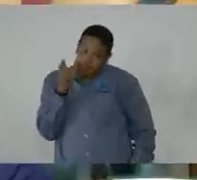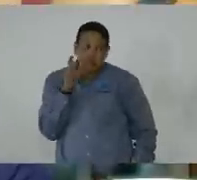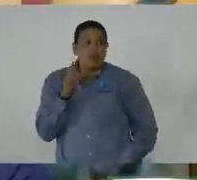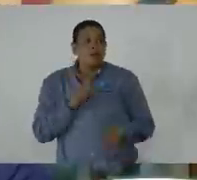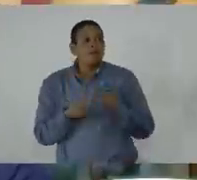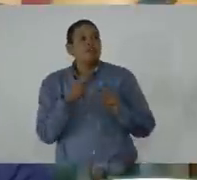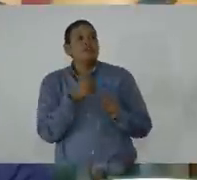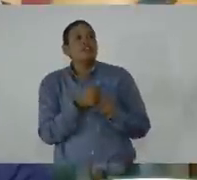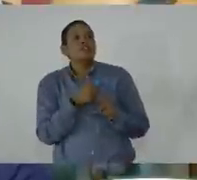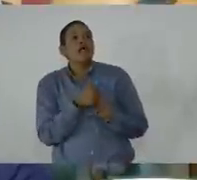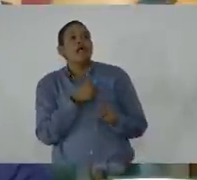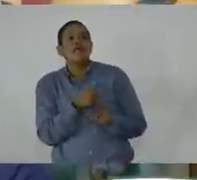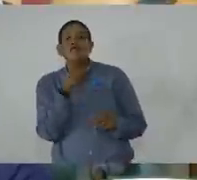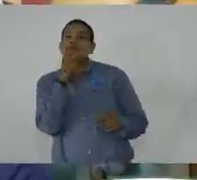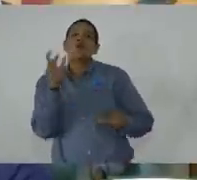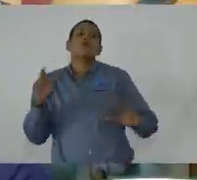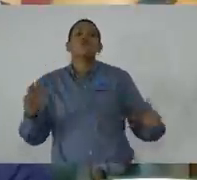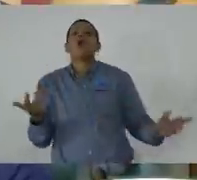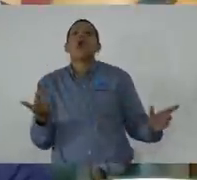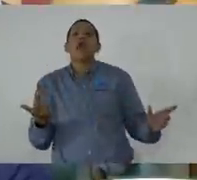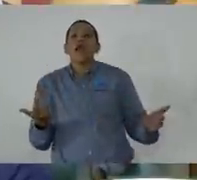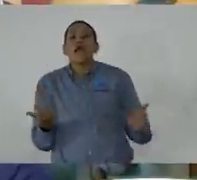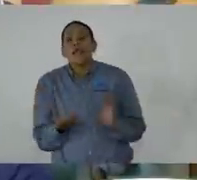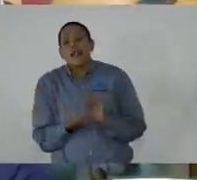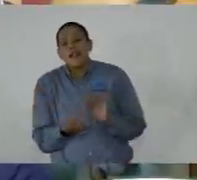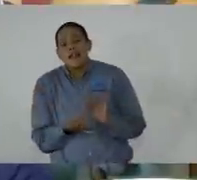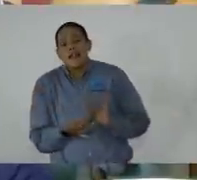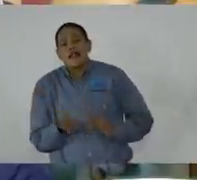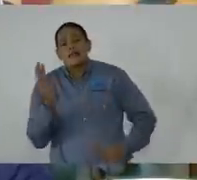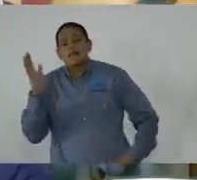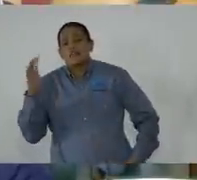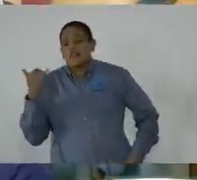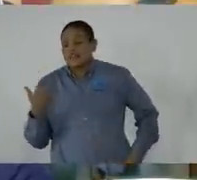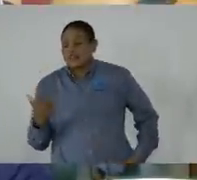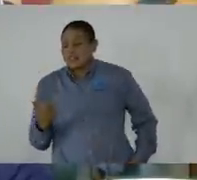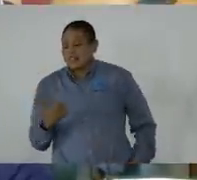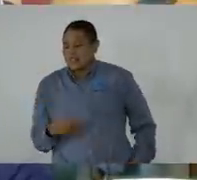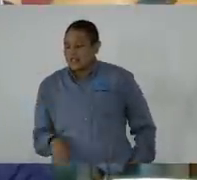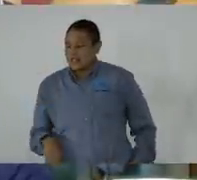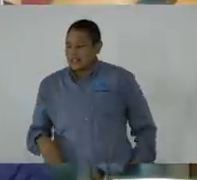is otherwise not able to present today.